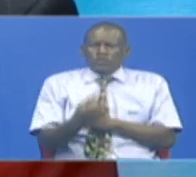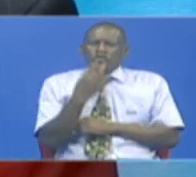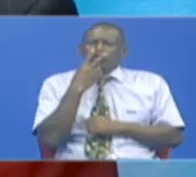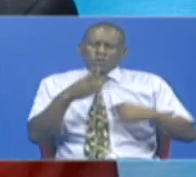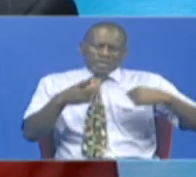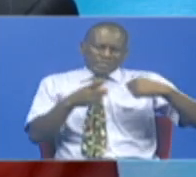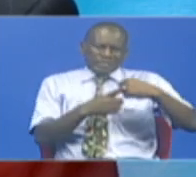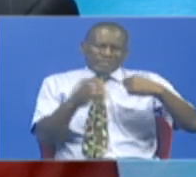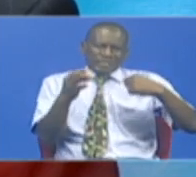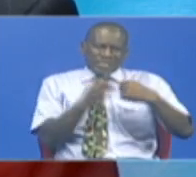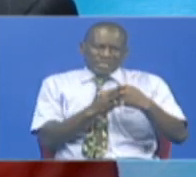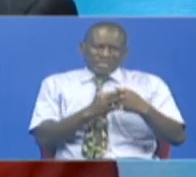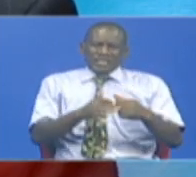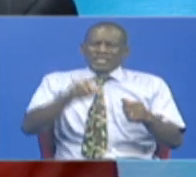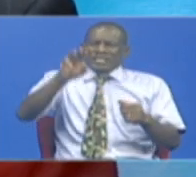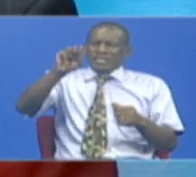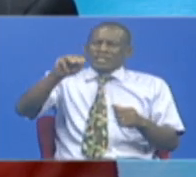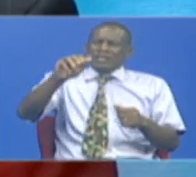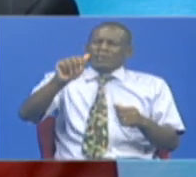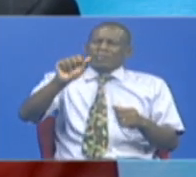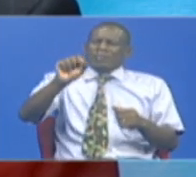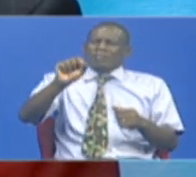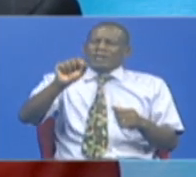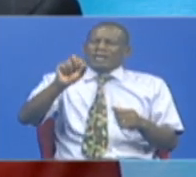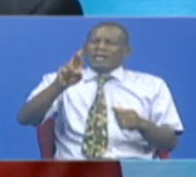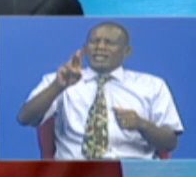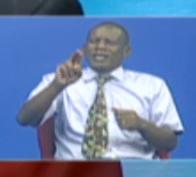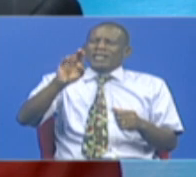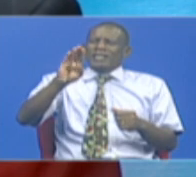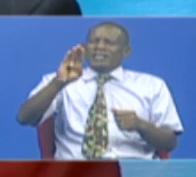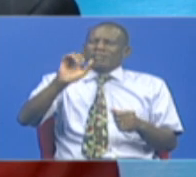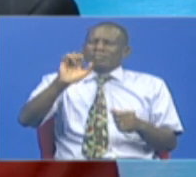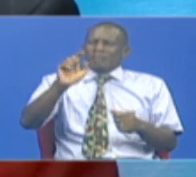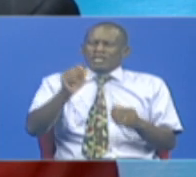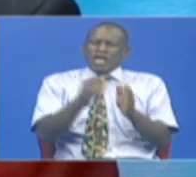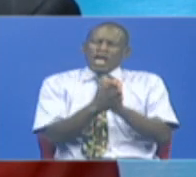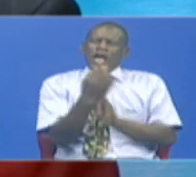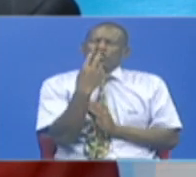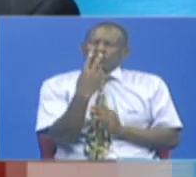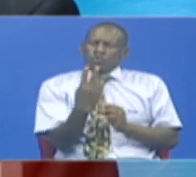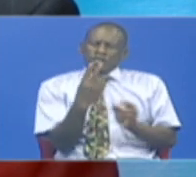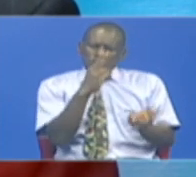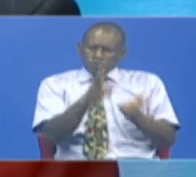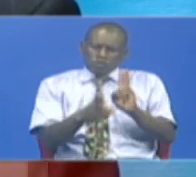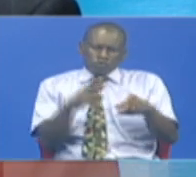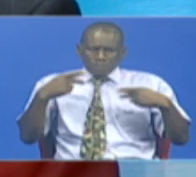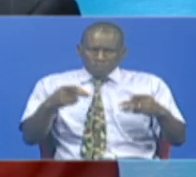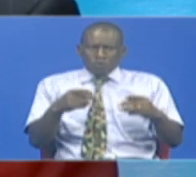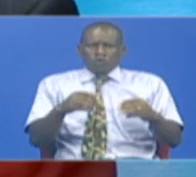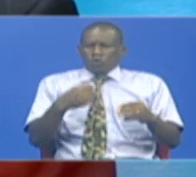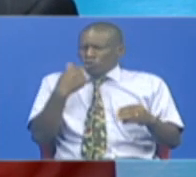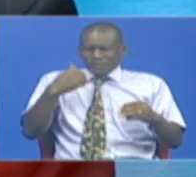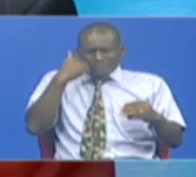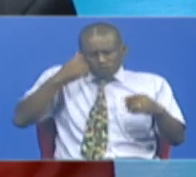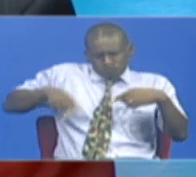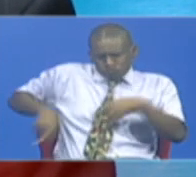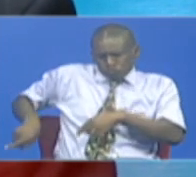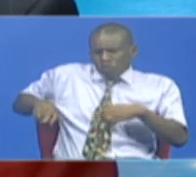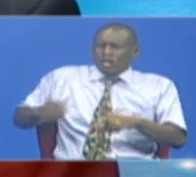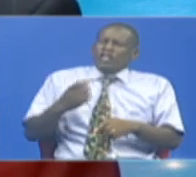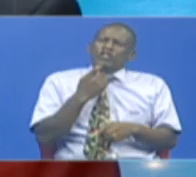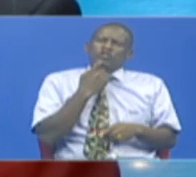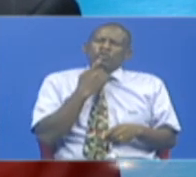268 are in Marsabit, while 222 in Turkana County. It